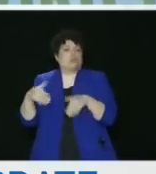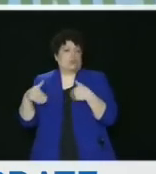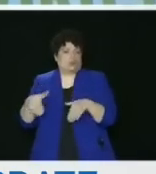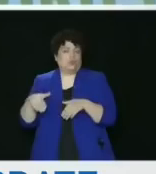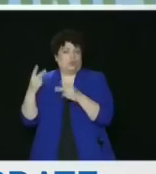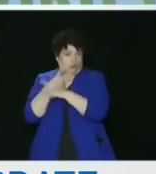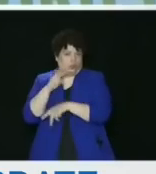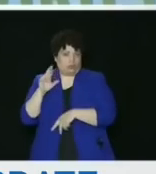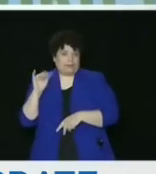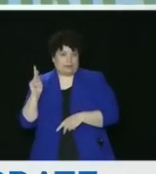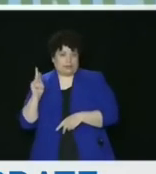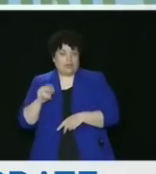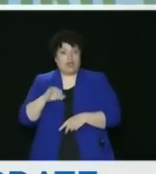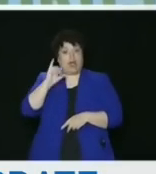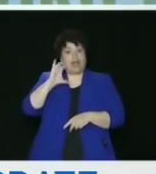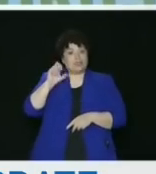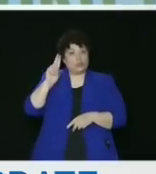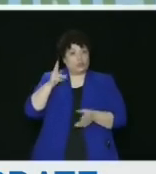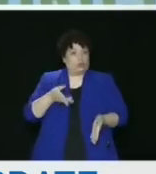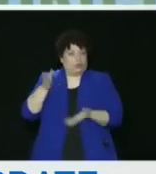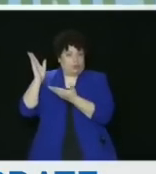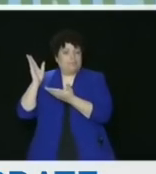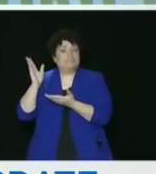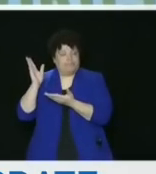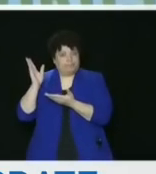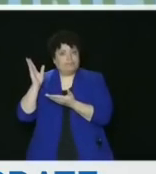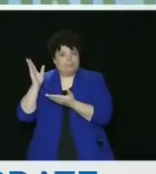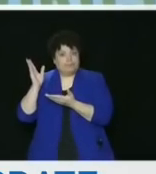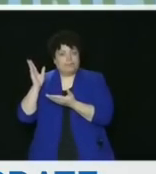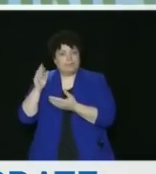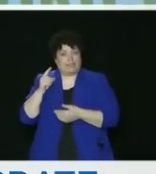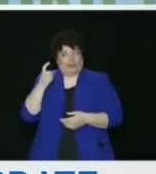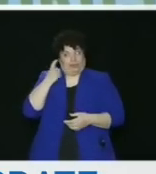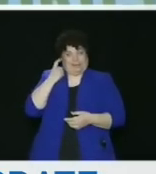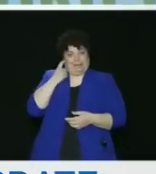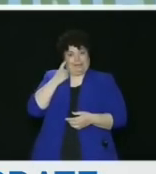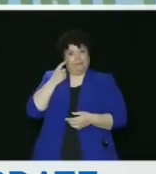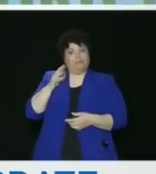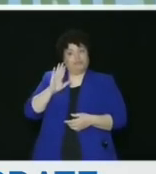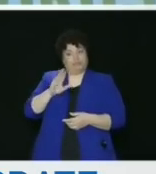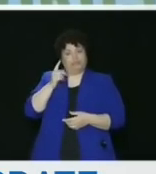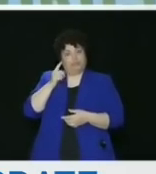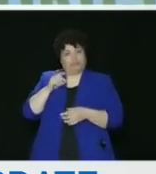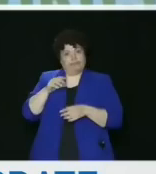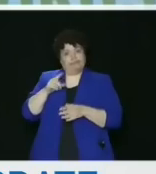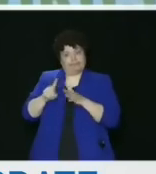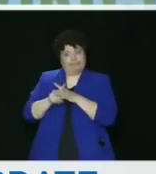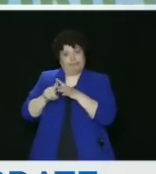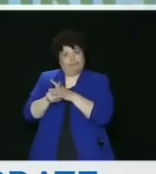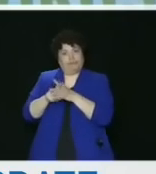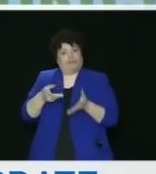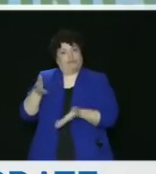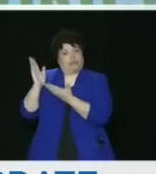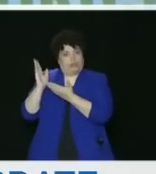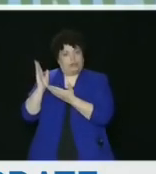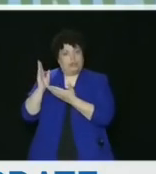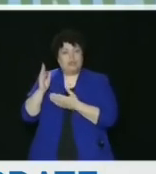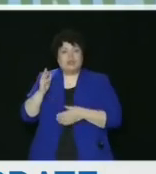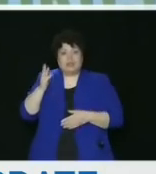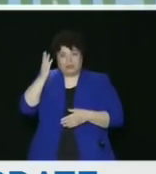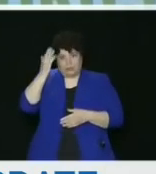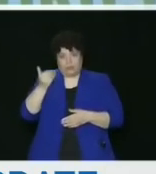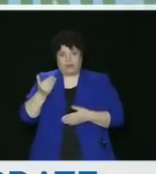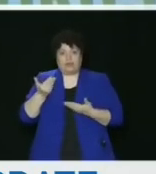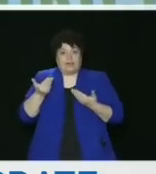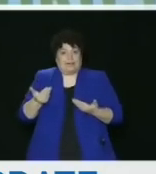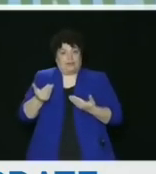are also seeing ICU admissions more recently associated with this